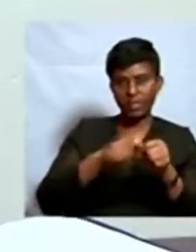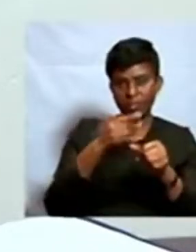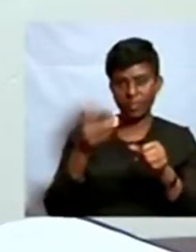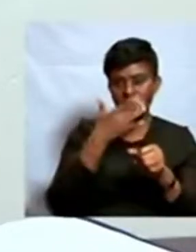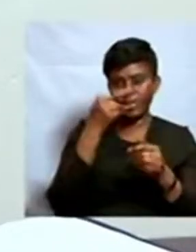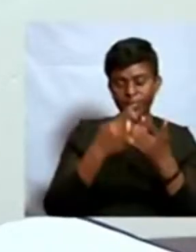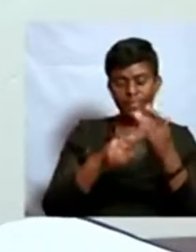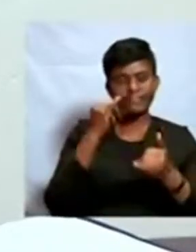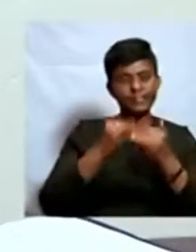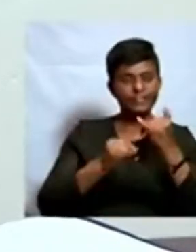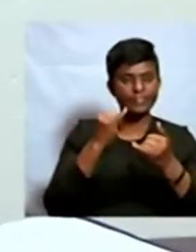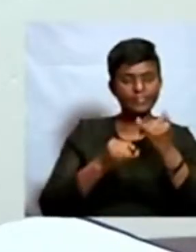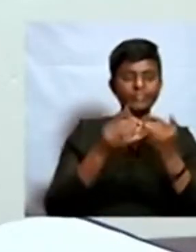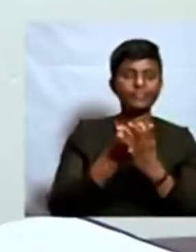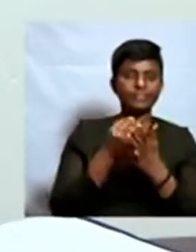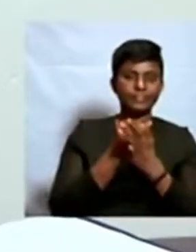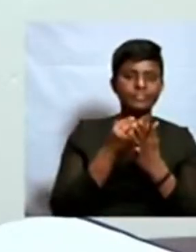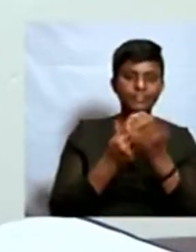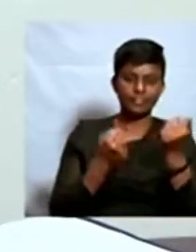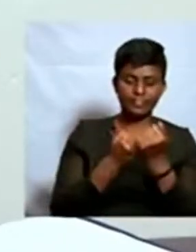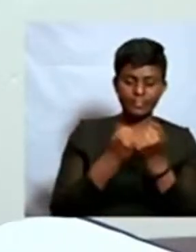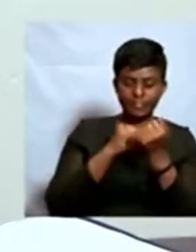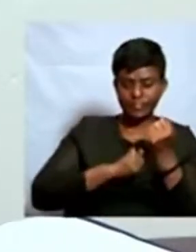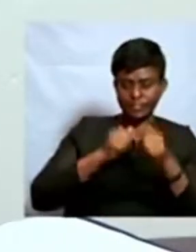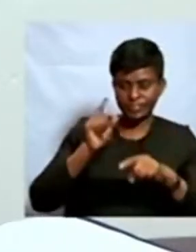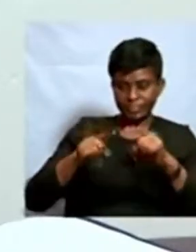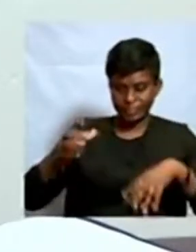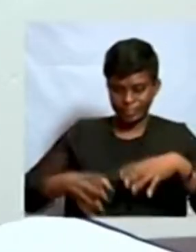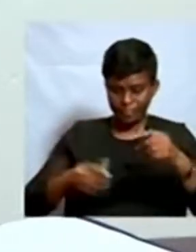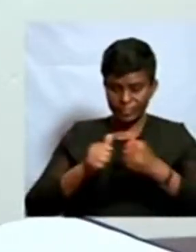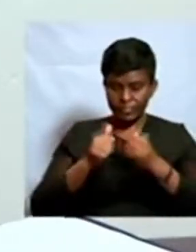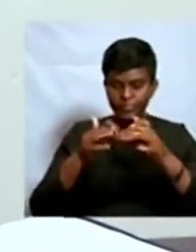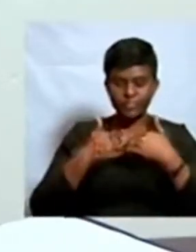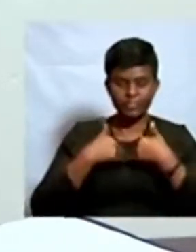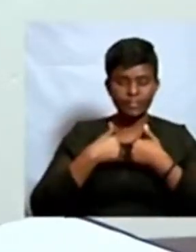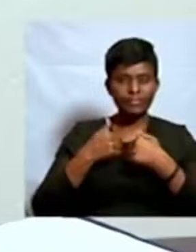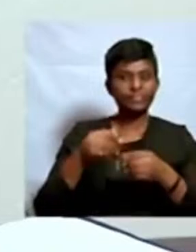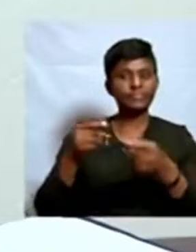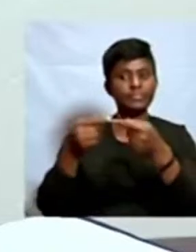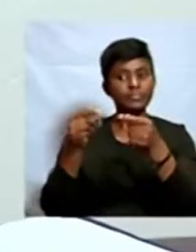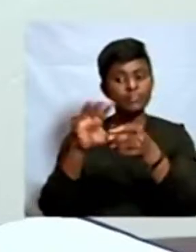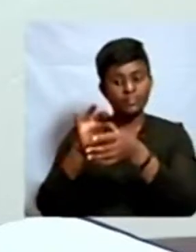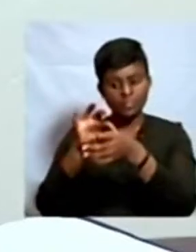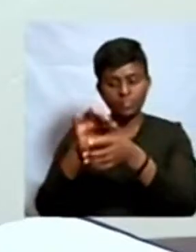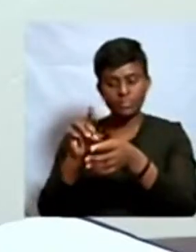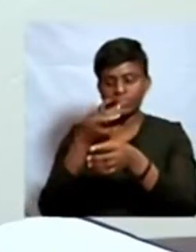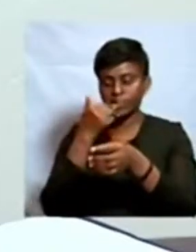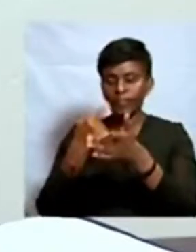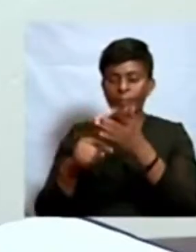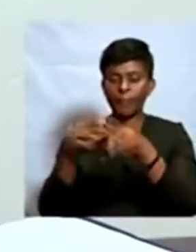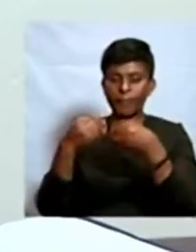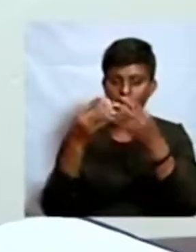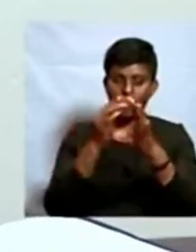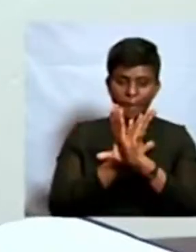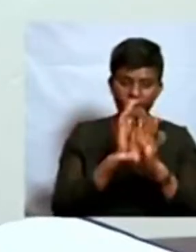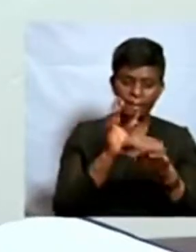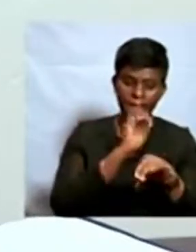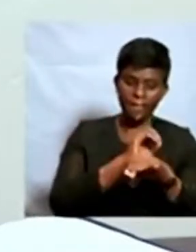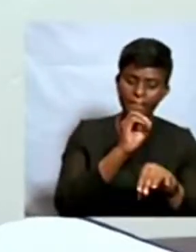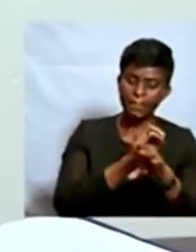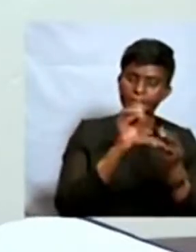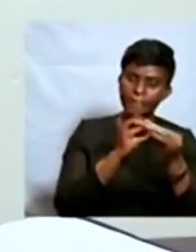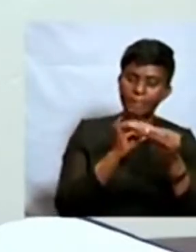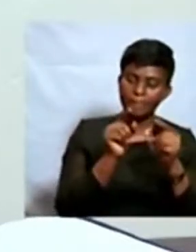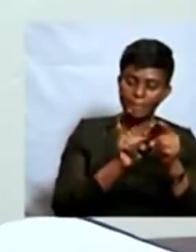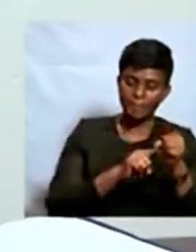be financed. We can't complain without having a stake. So we are giving the Zambians the opportunity